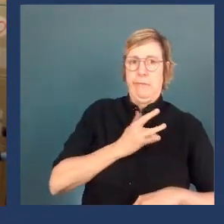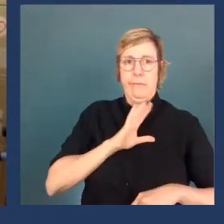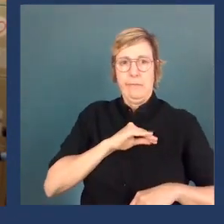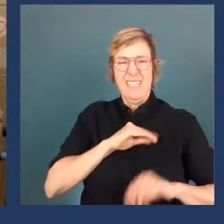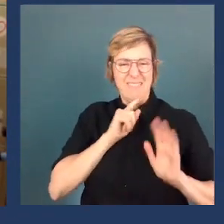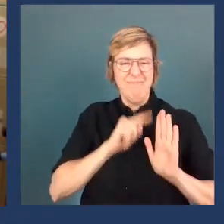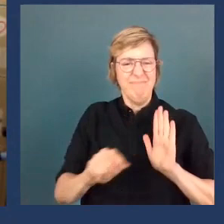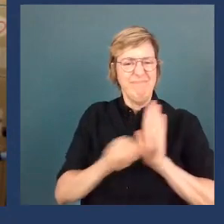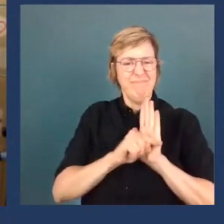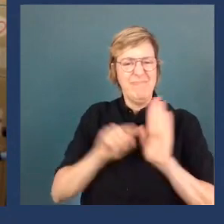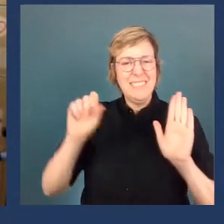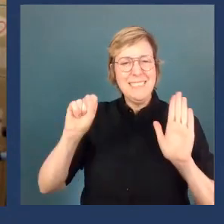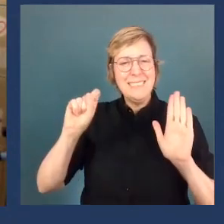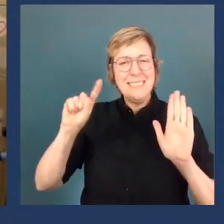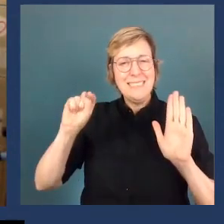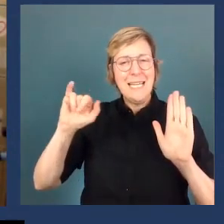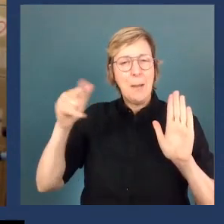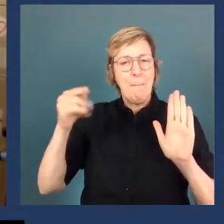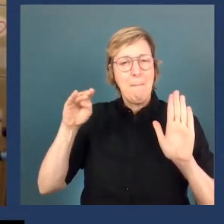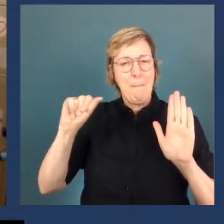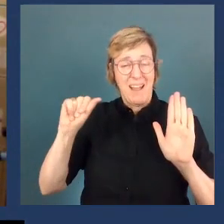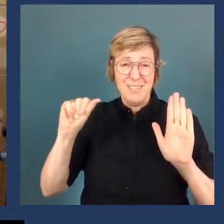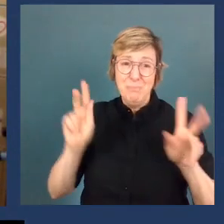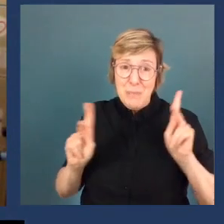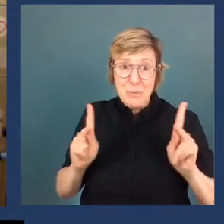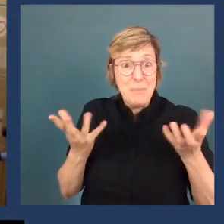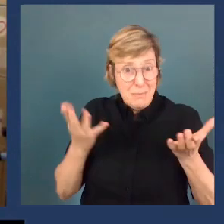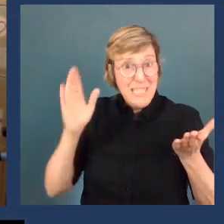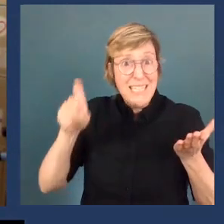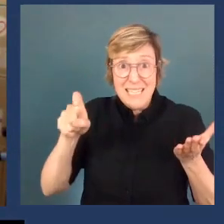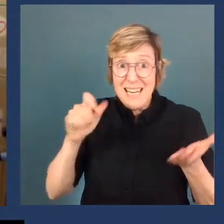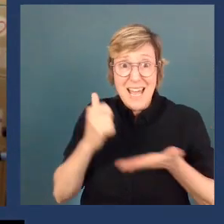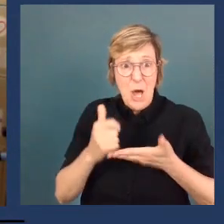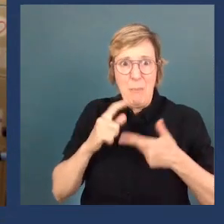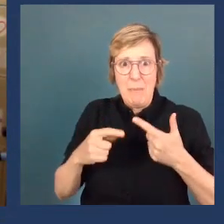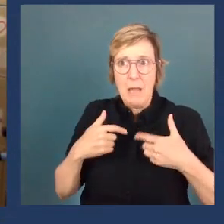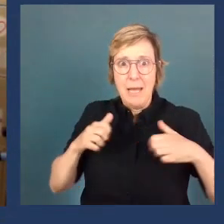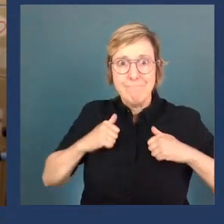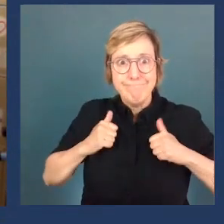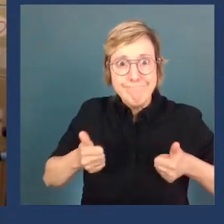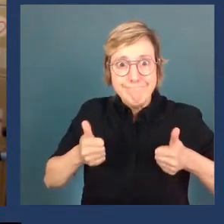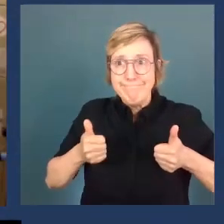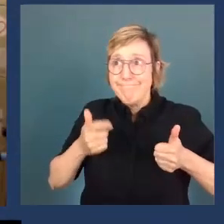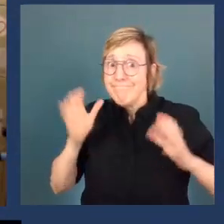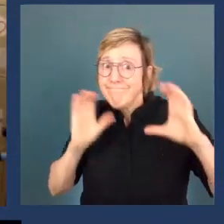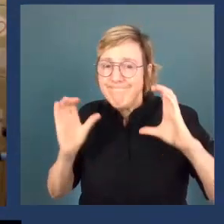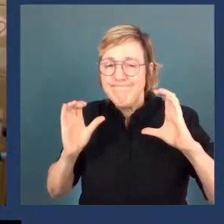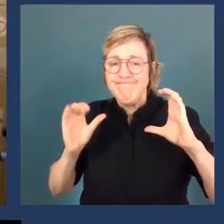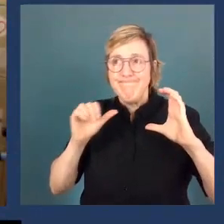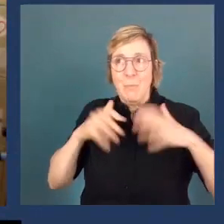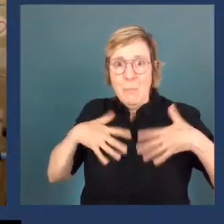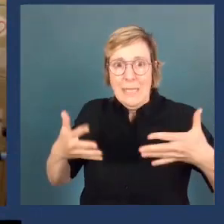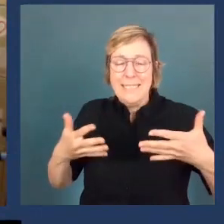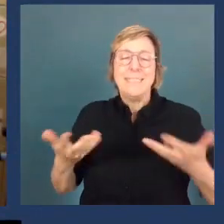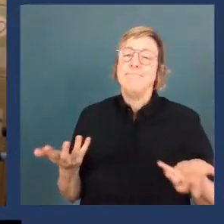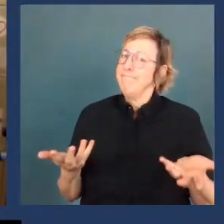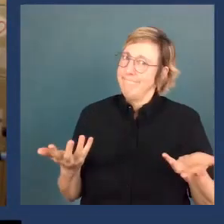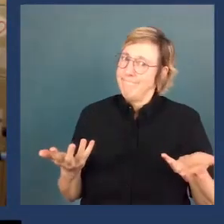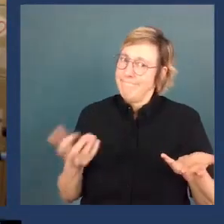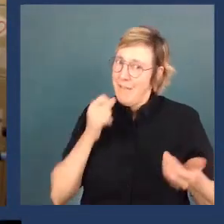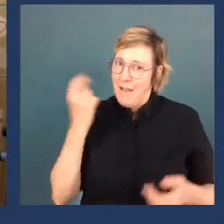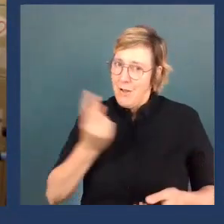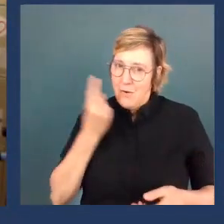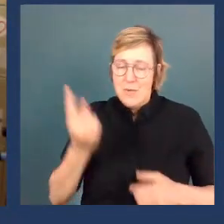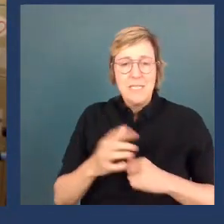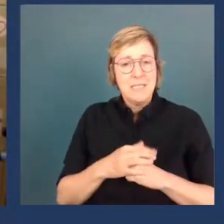search for it. Stigma can really prevent people from reaching out and getting the help they need. In addition, even when